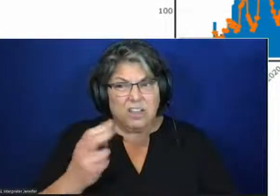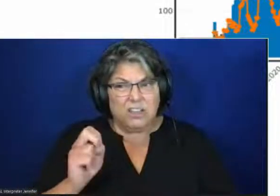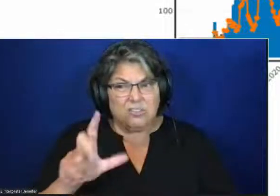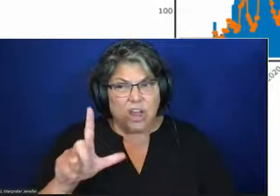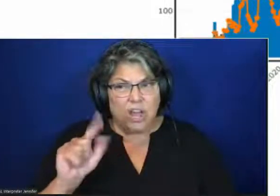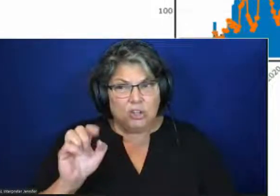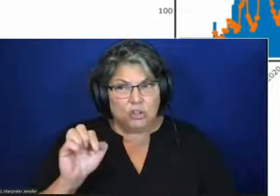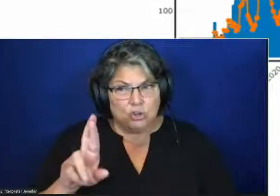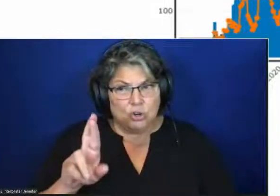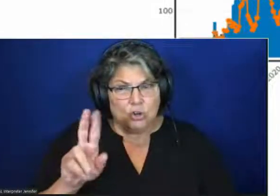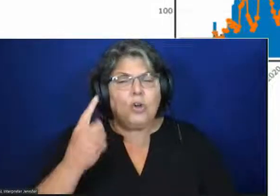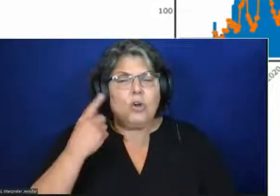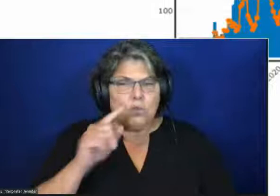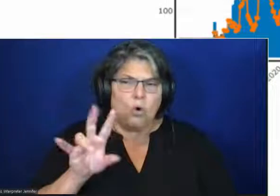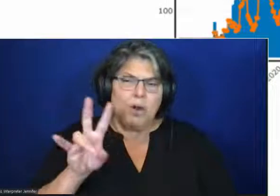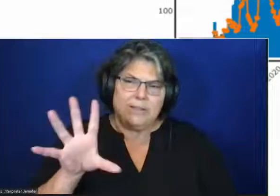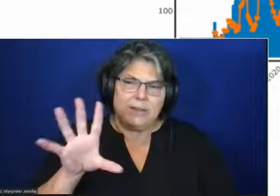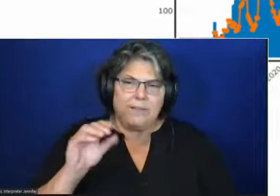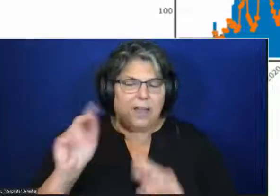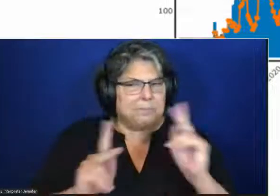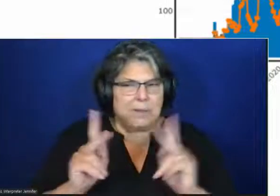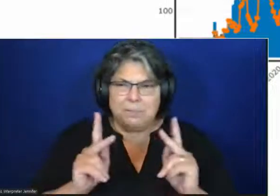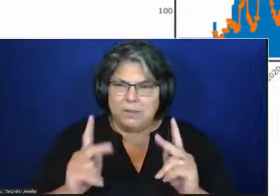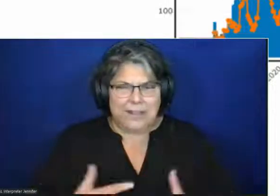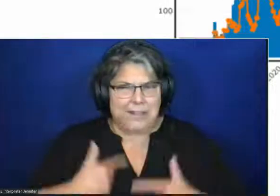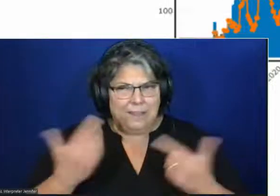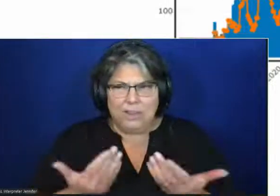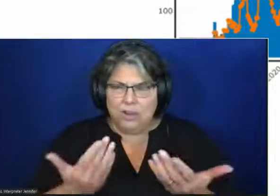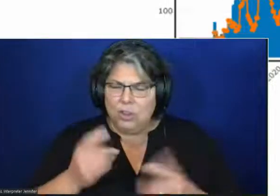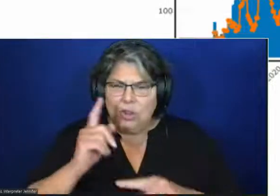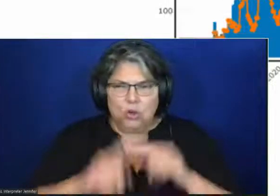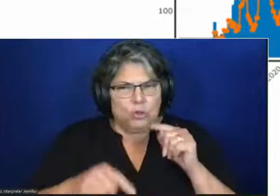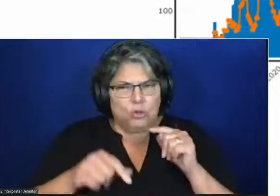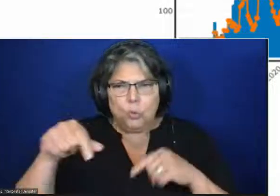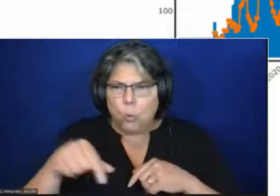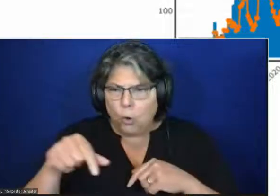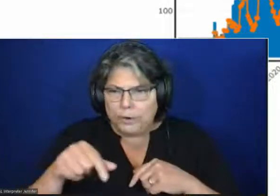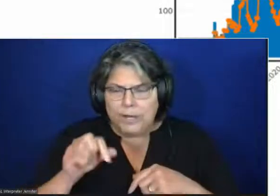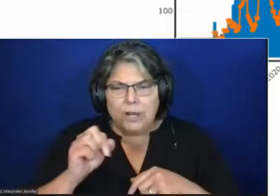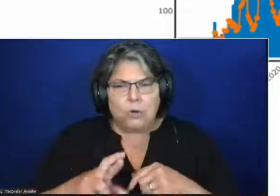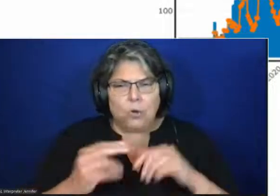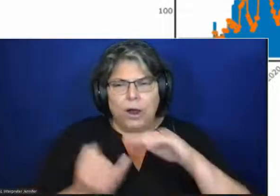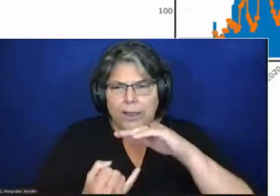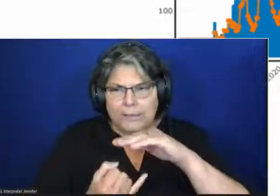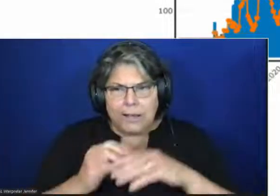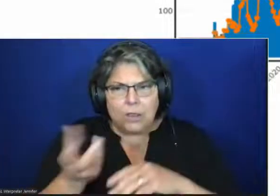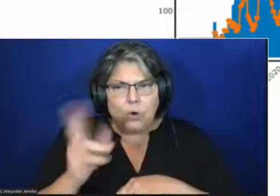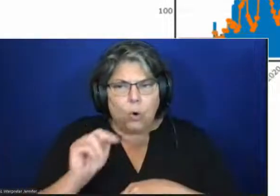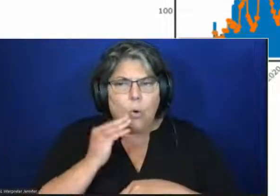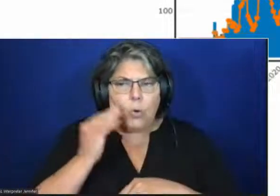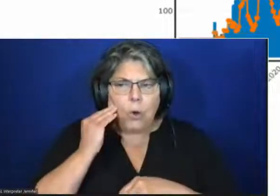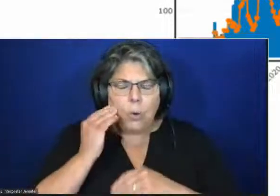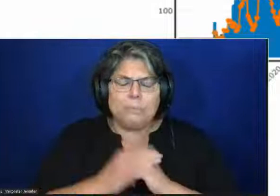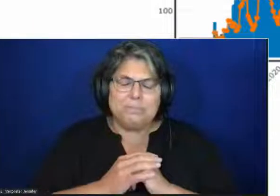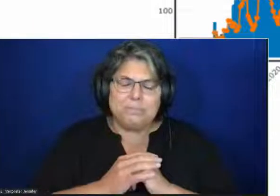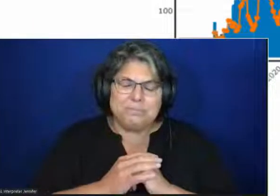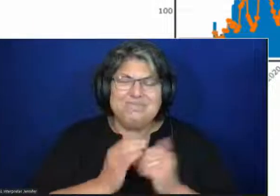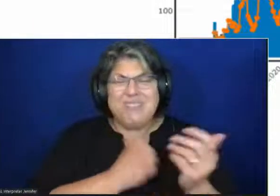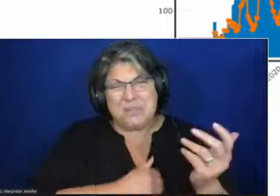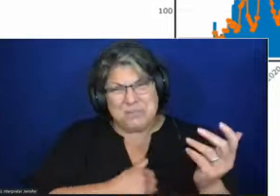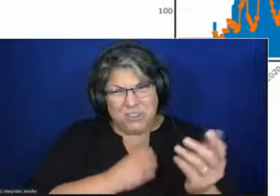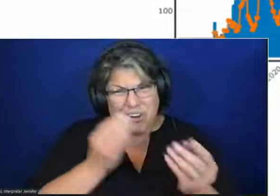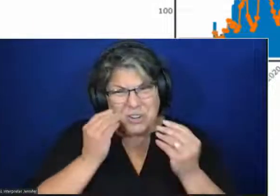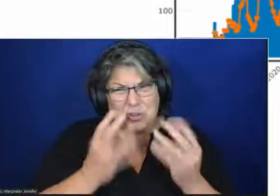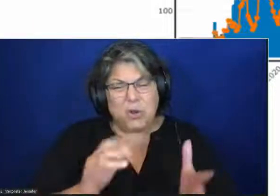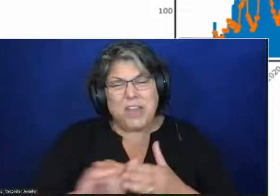75 residents who are unable to quarantine or isolate in their own homes. I'm sorry to report that another Mendocino County